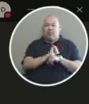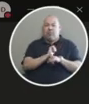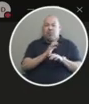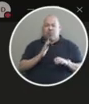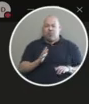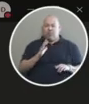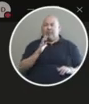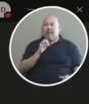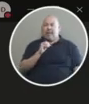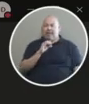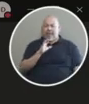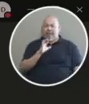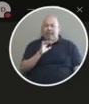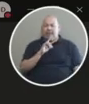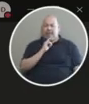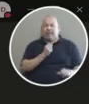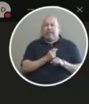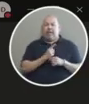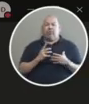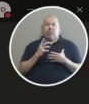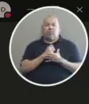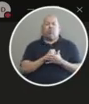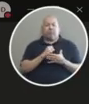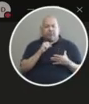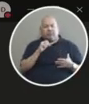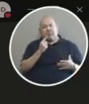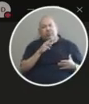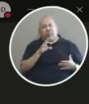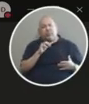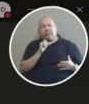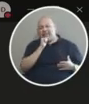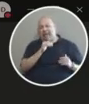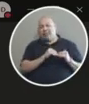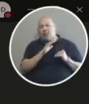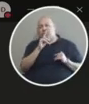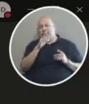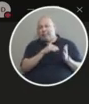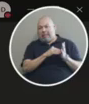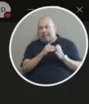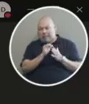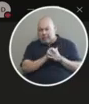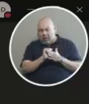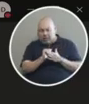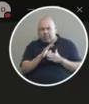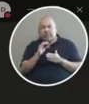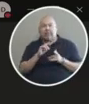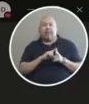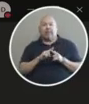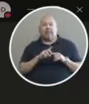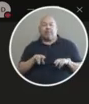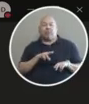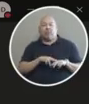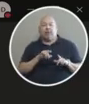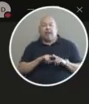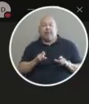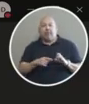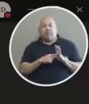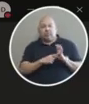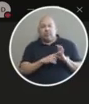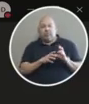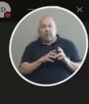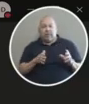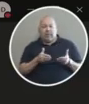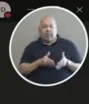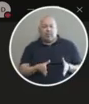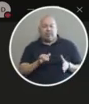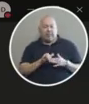employees, and annual gross revenues have to be not more than $1 million. And then, of course, that they have to demonstrate a